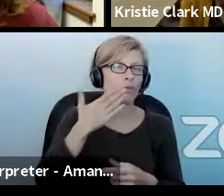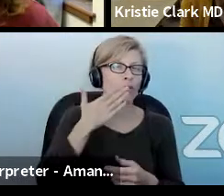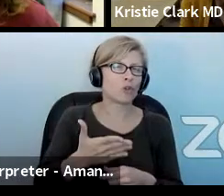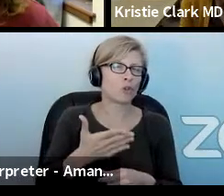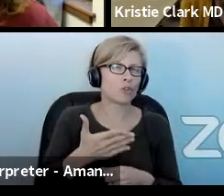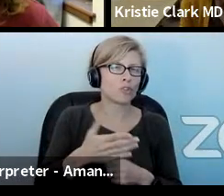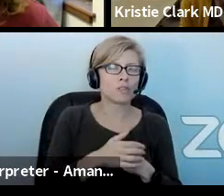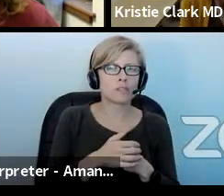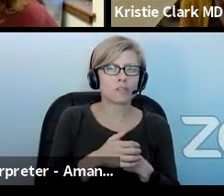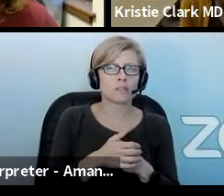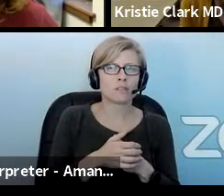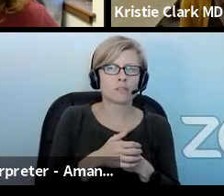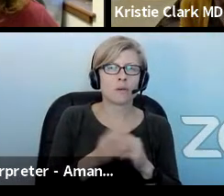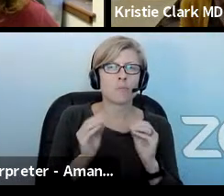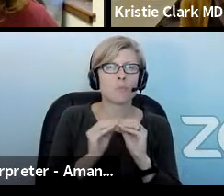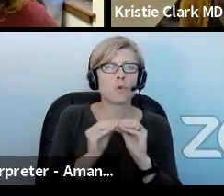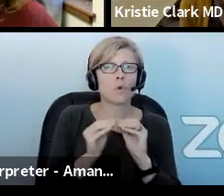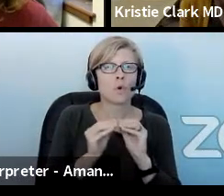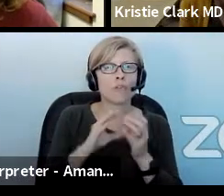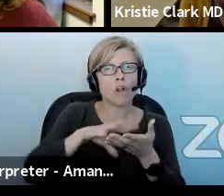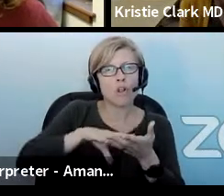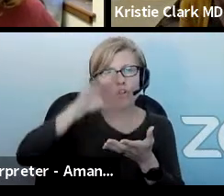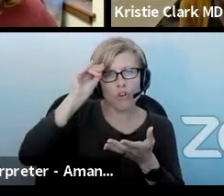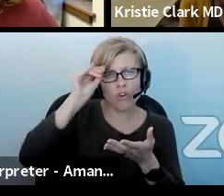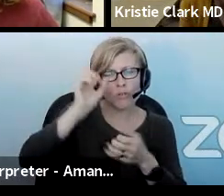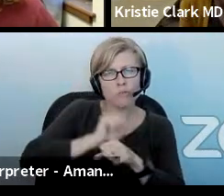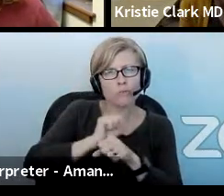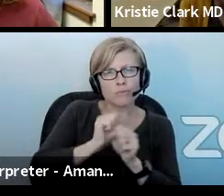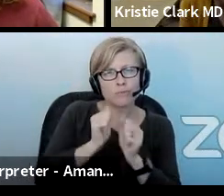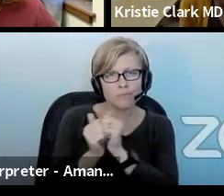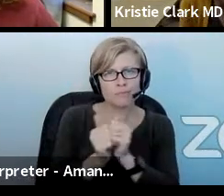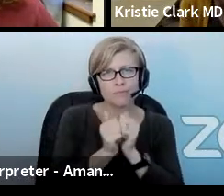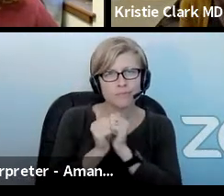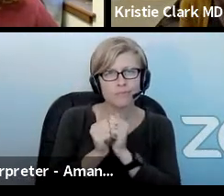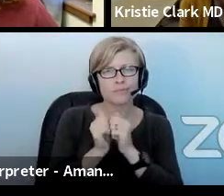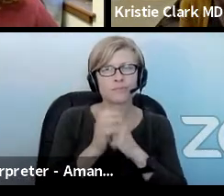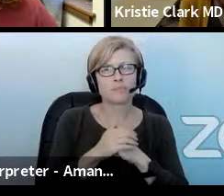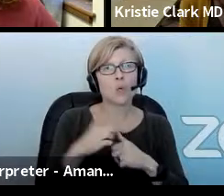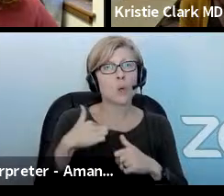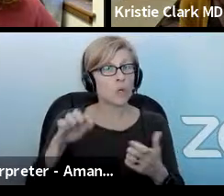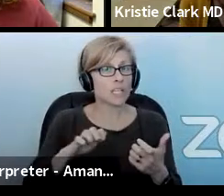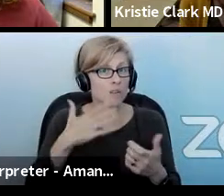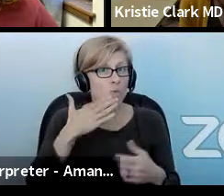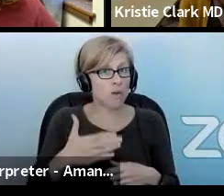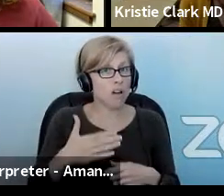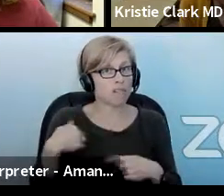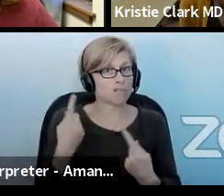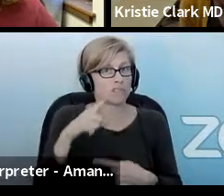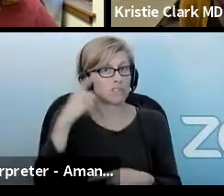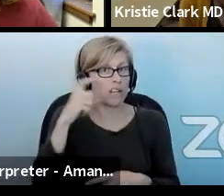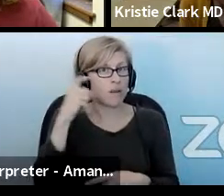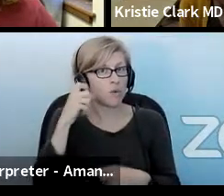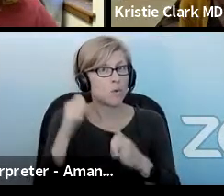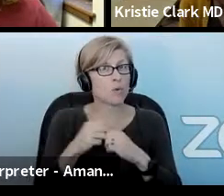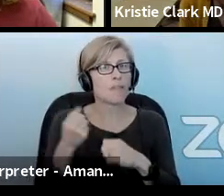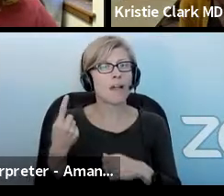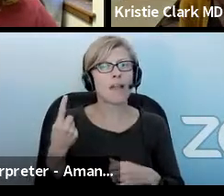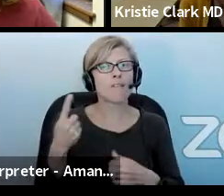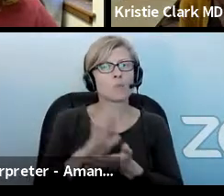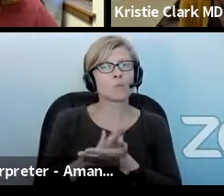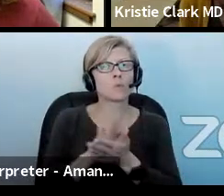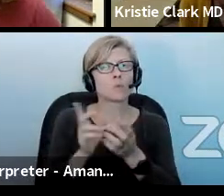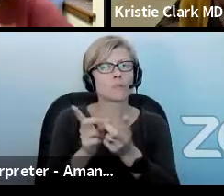like you were mentioning, more of a learning collaborative. I know we tried that. Well, we did pretty well with that over the summer with the 11 districts that